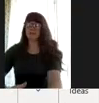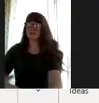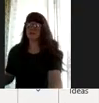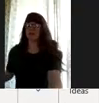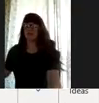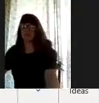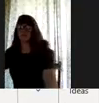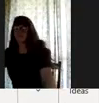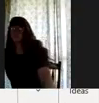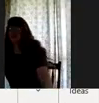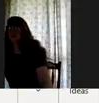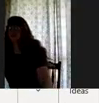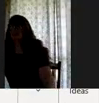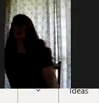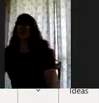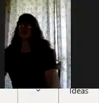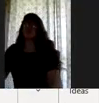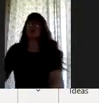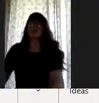that this can get tricky is because